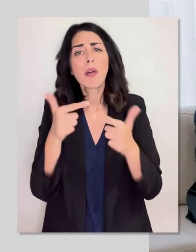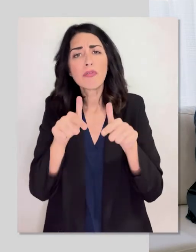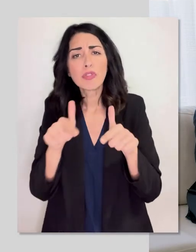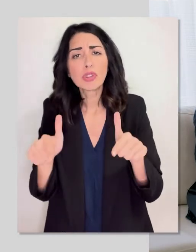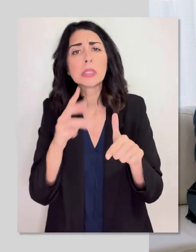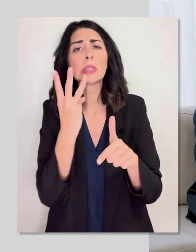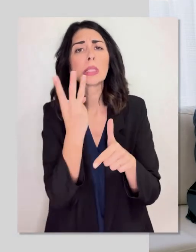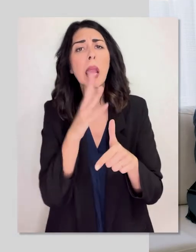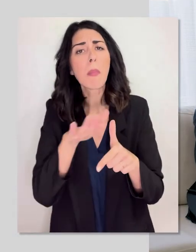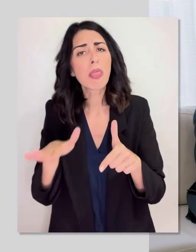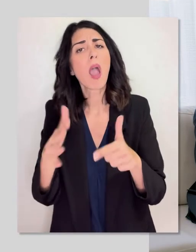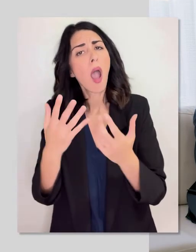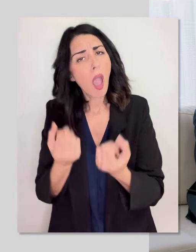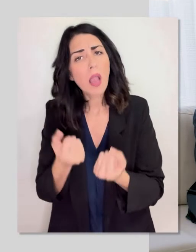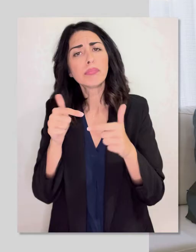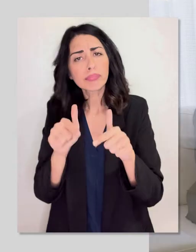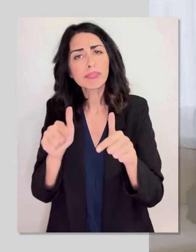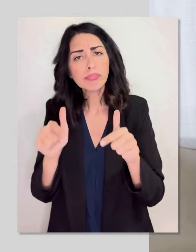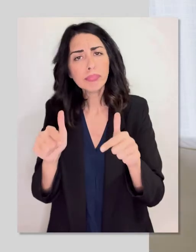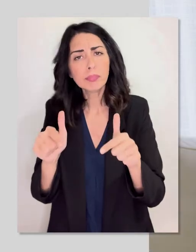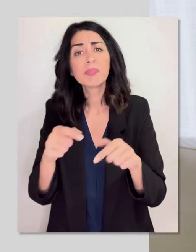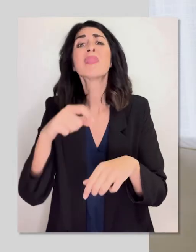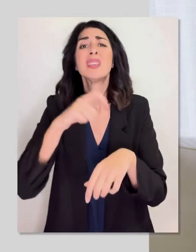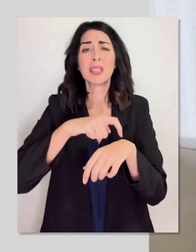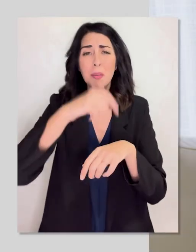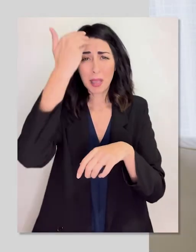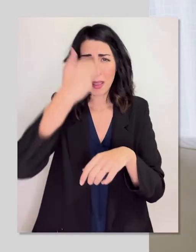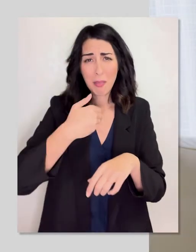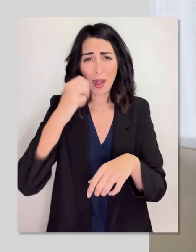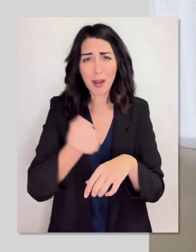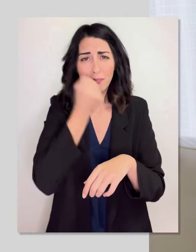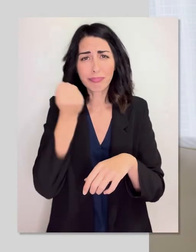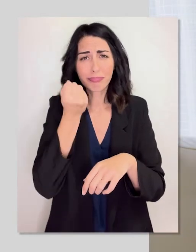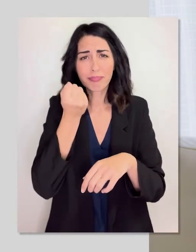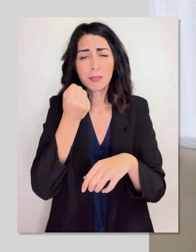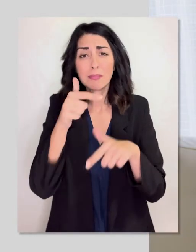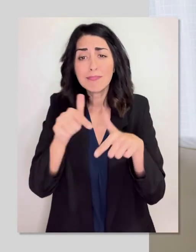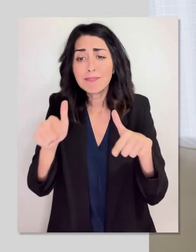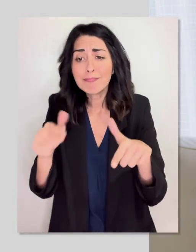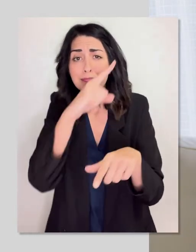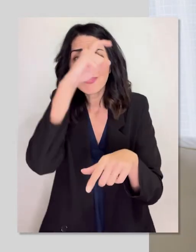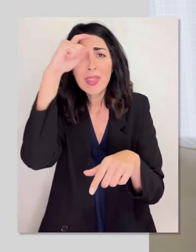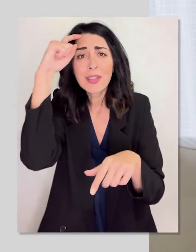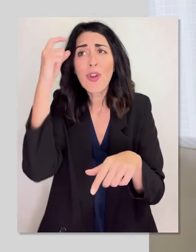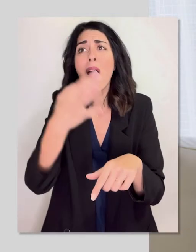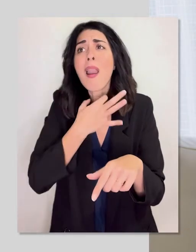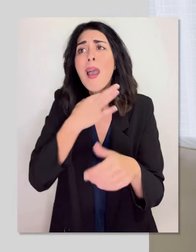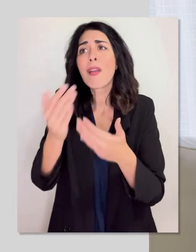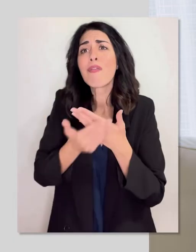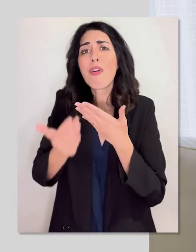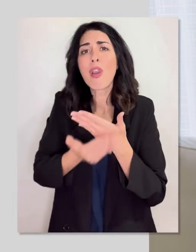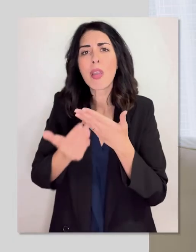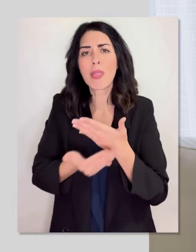to come in. Migraine also makes people feel funny. They get nervous about telling